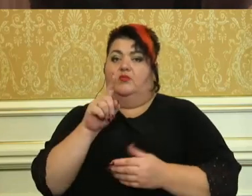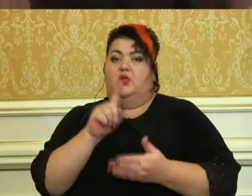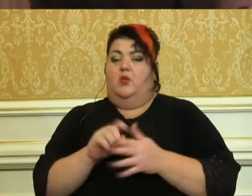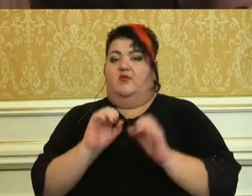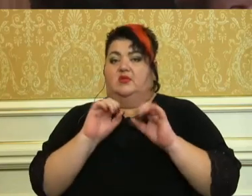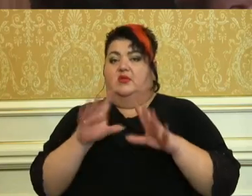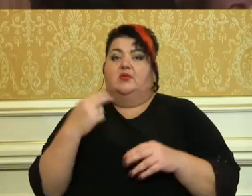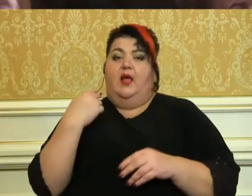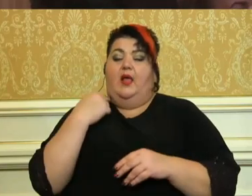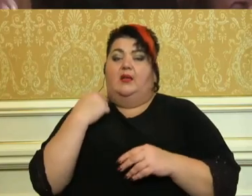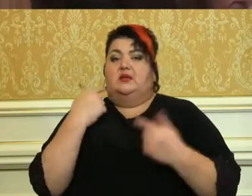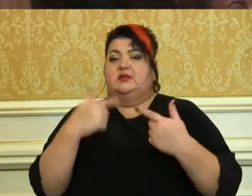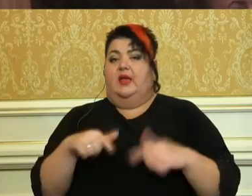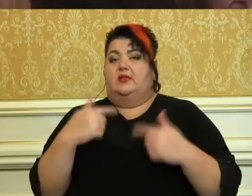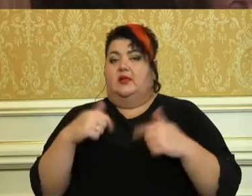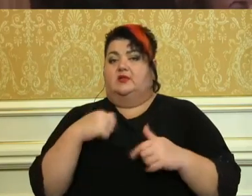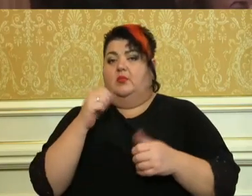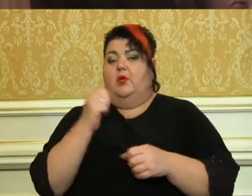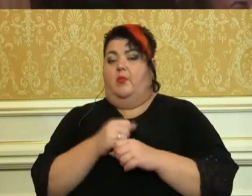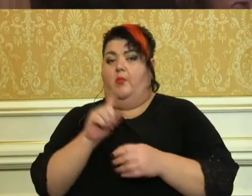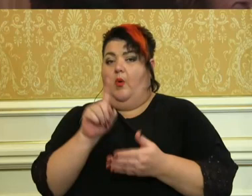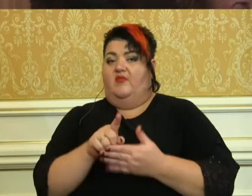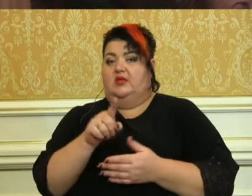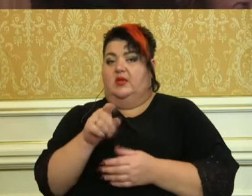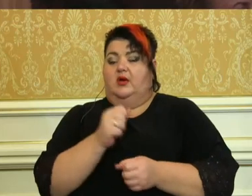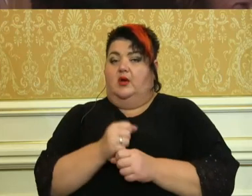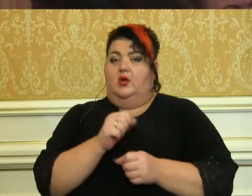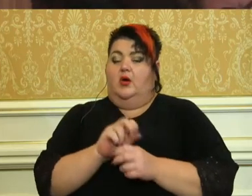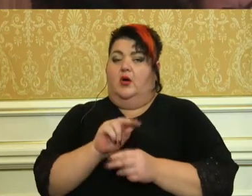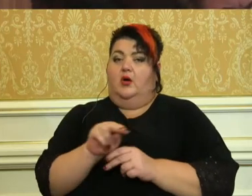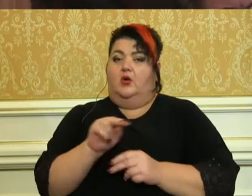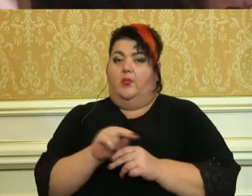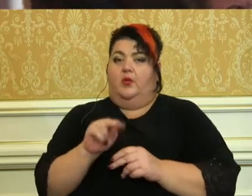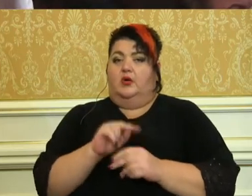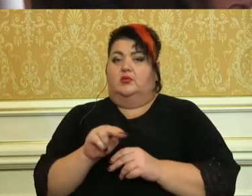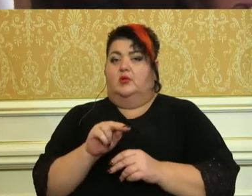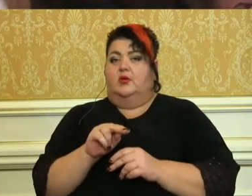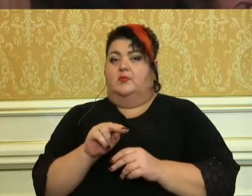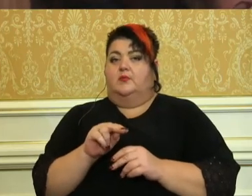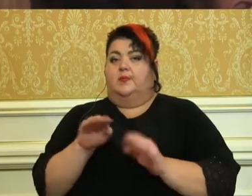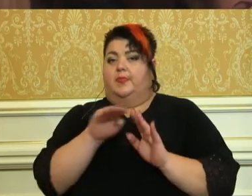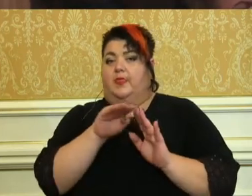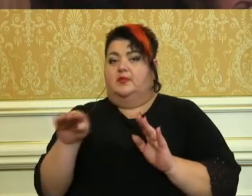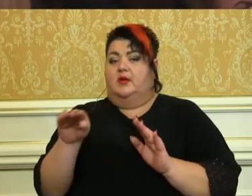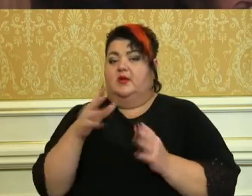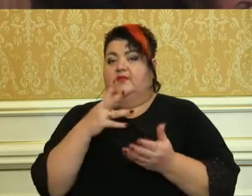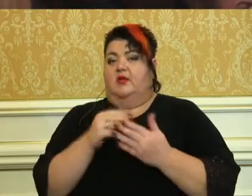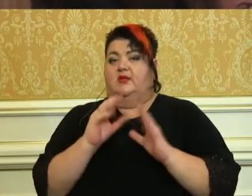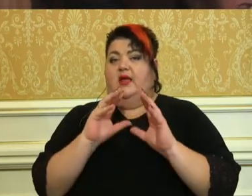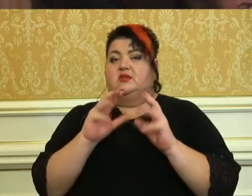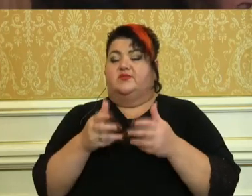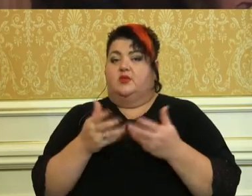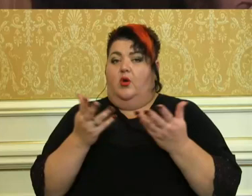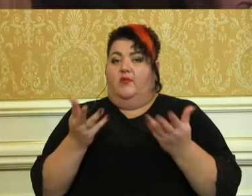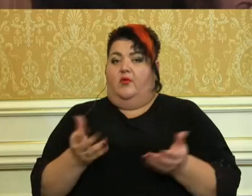we have to teach the English language for the students? So will we have to create the specific